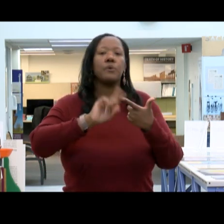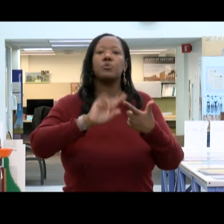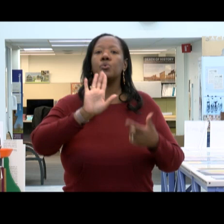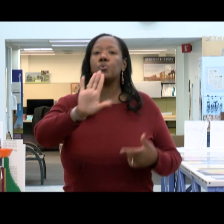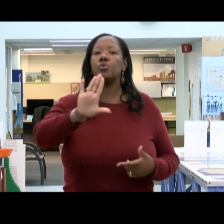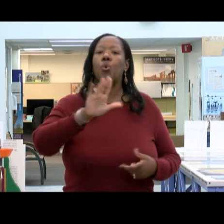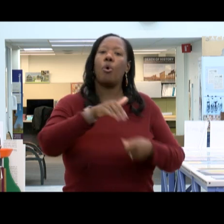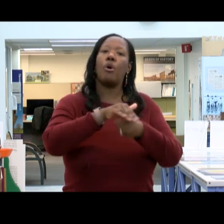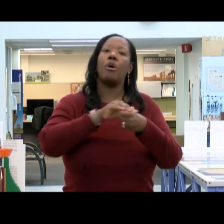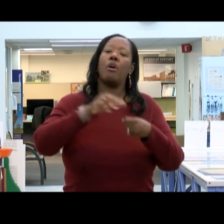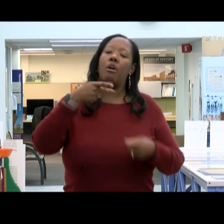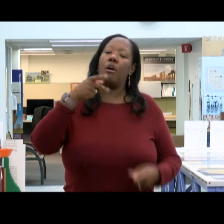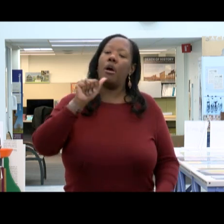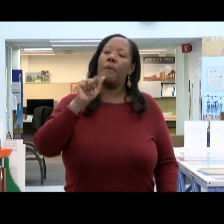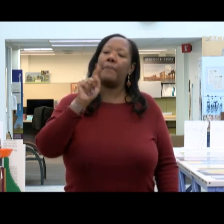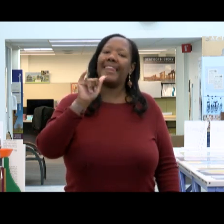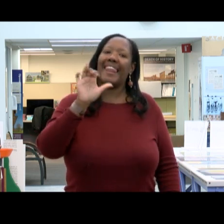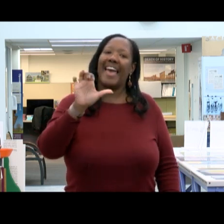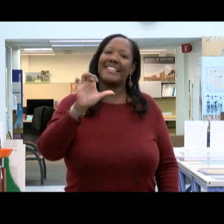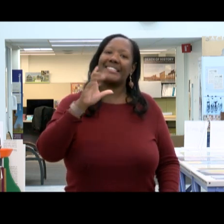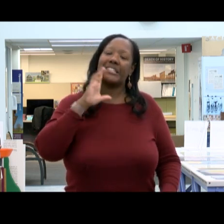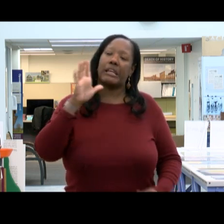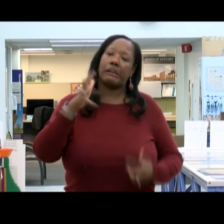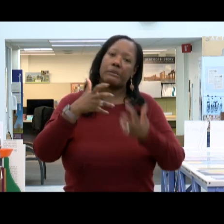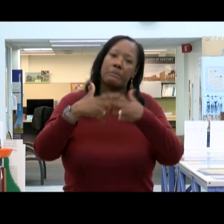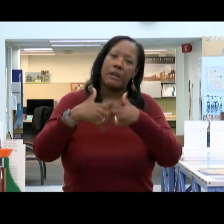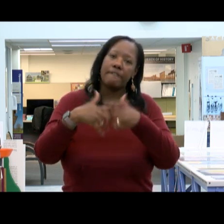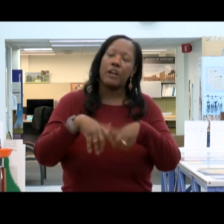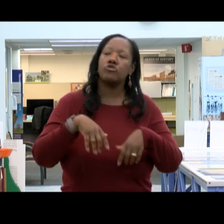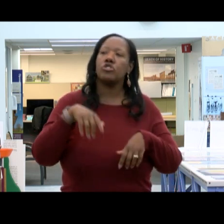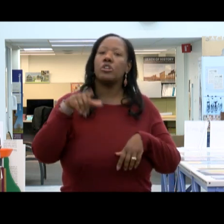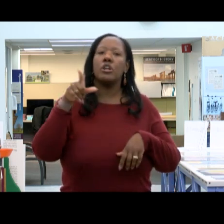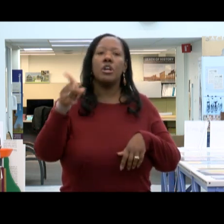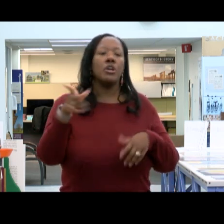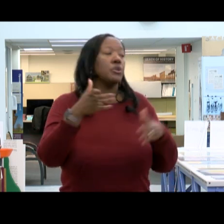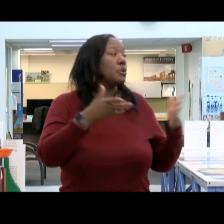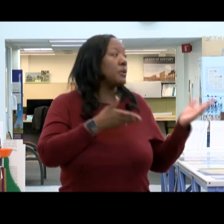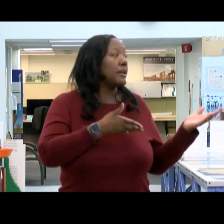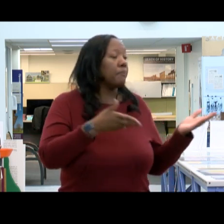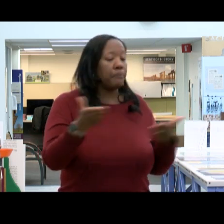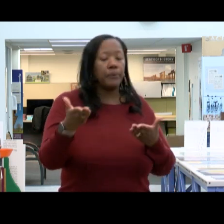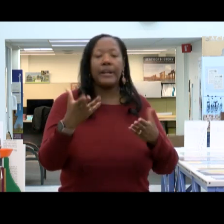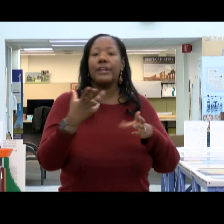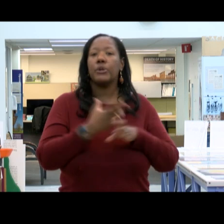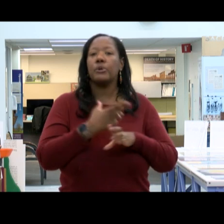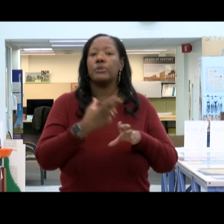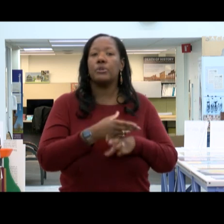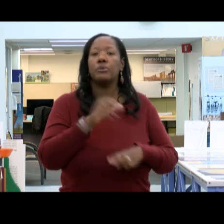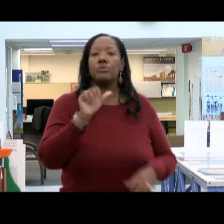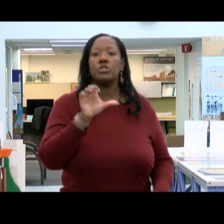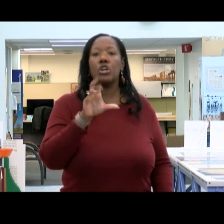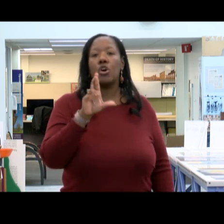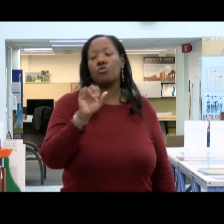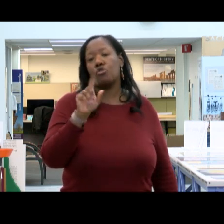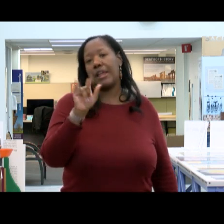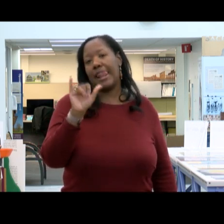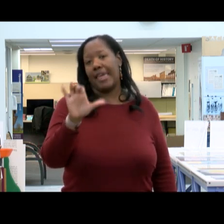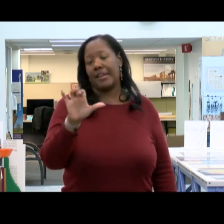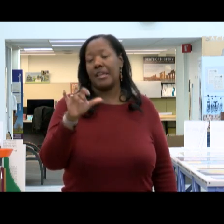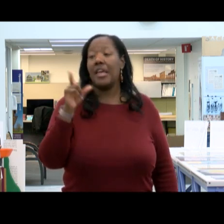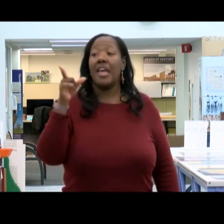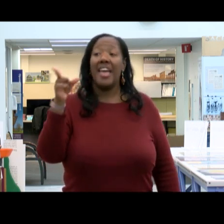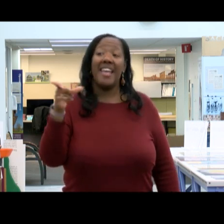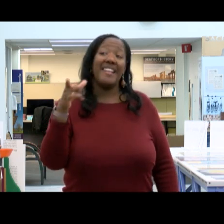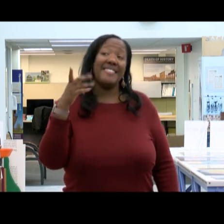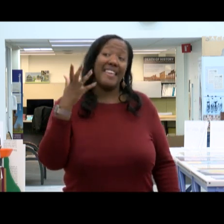supplier or your plastics fabricator. You can take your used acrylic to them, and that's probably the closest way you'll get to